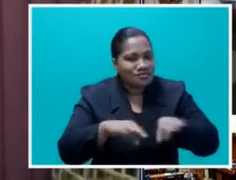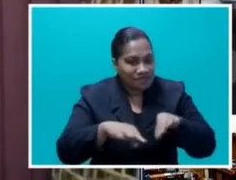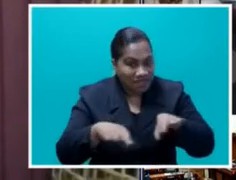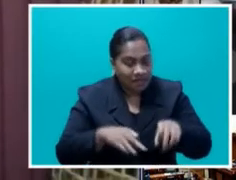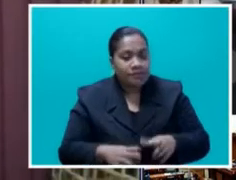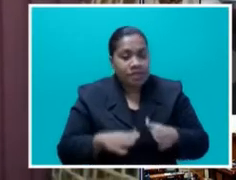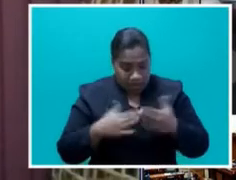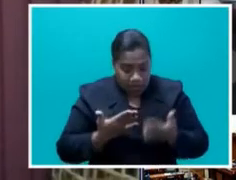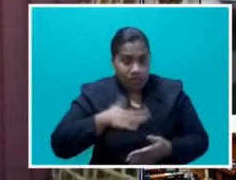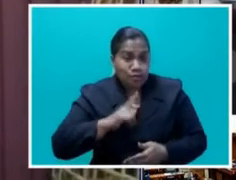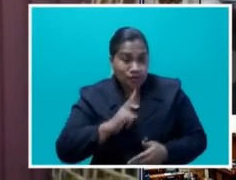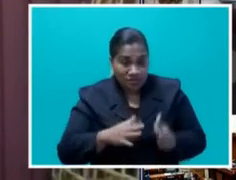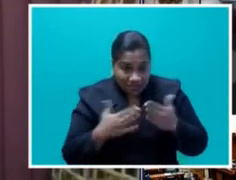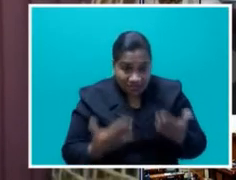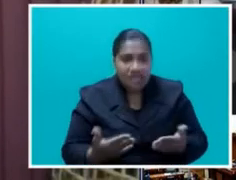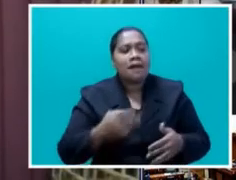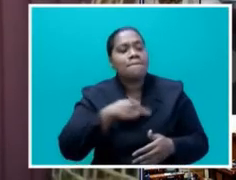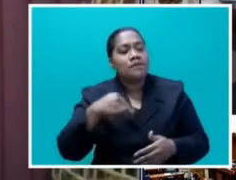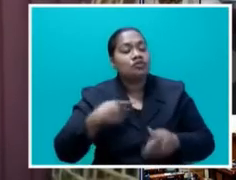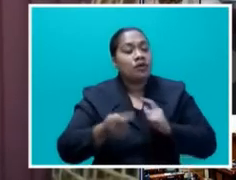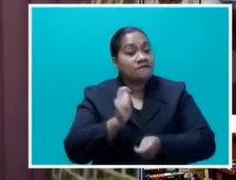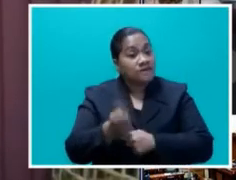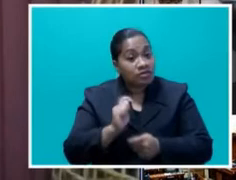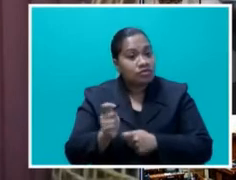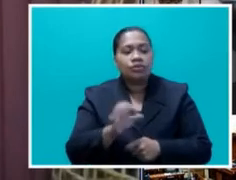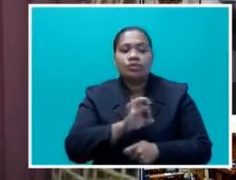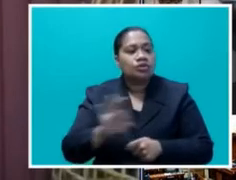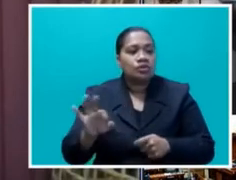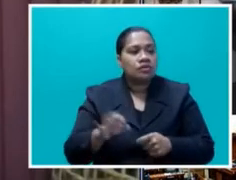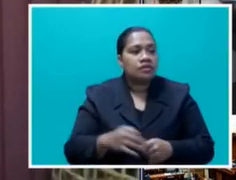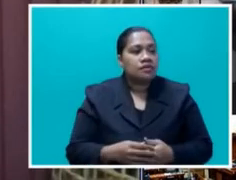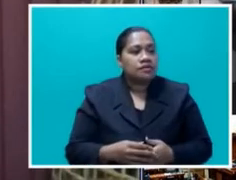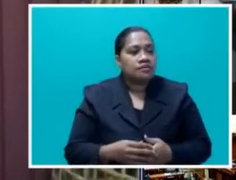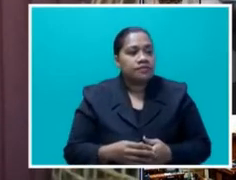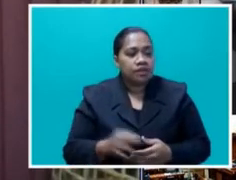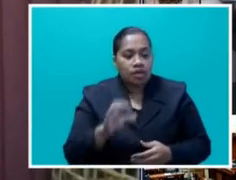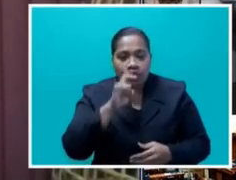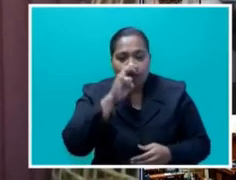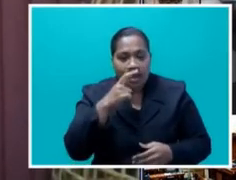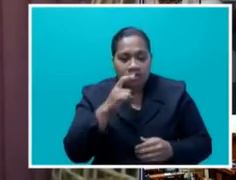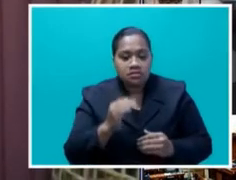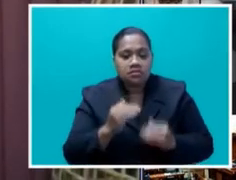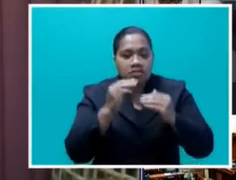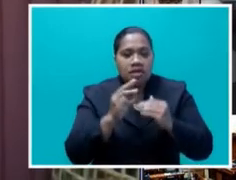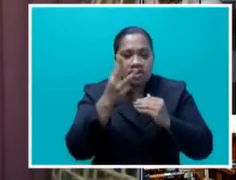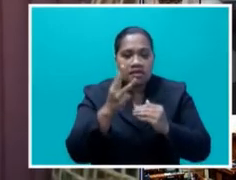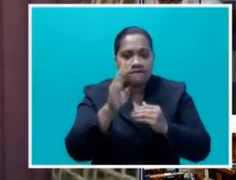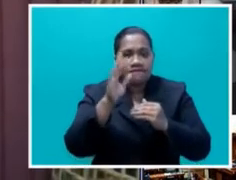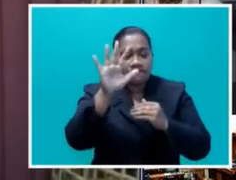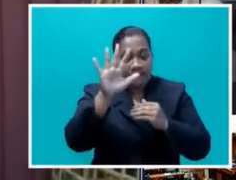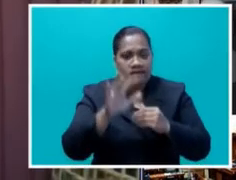this juncture that the Ministry of Fisheries will not move into step 3 and 5 of the process above if